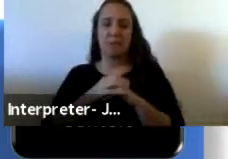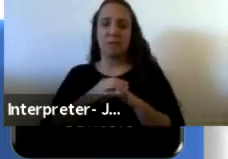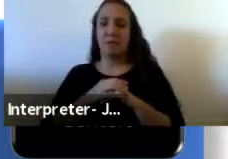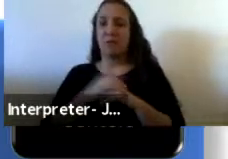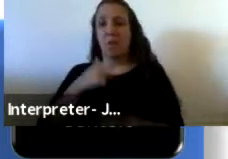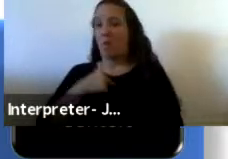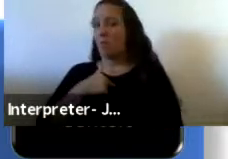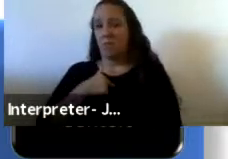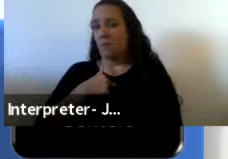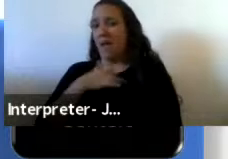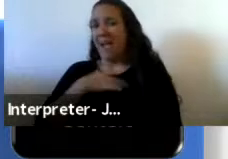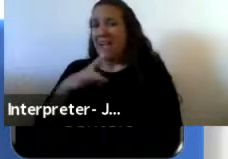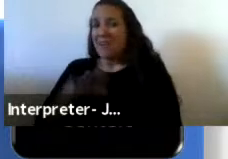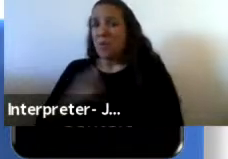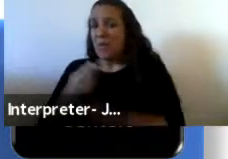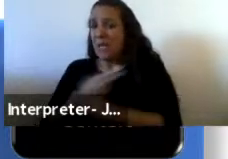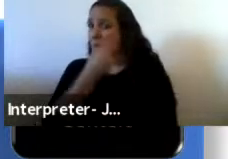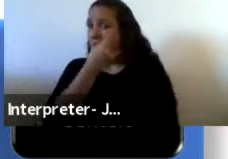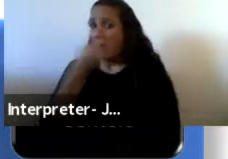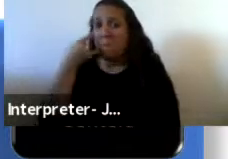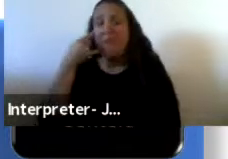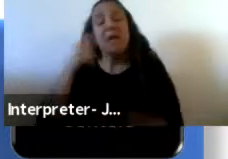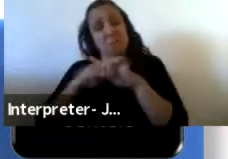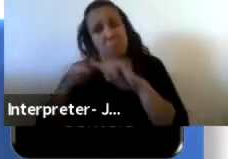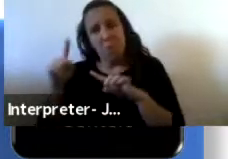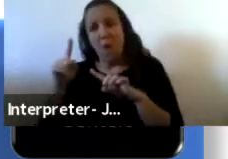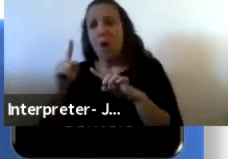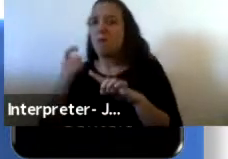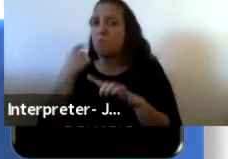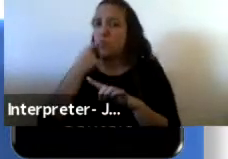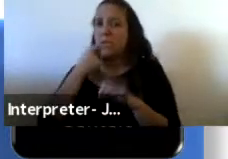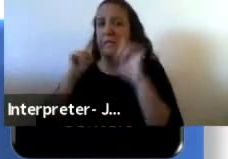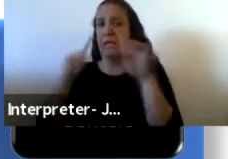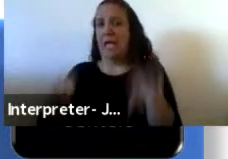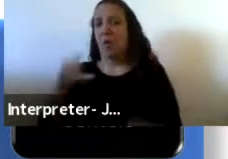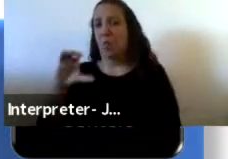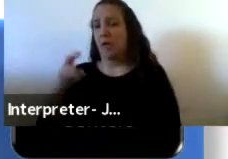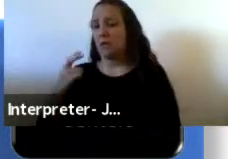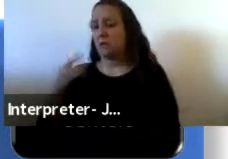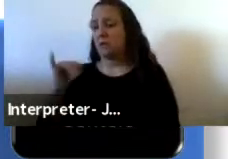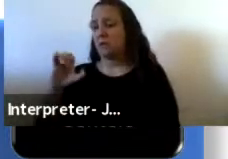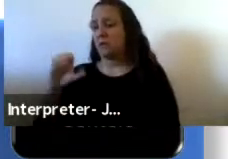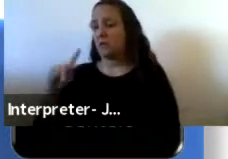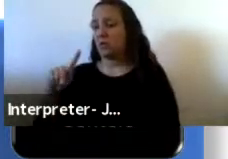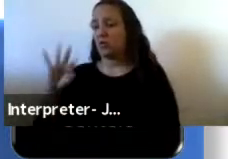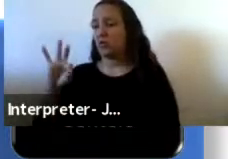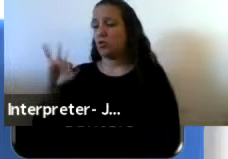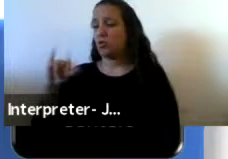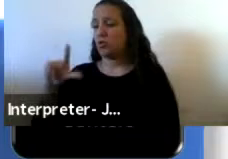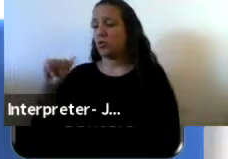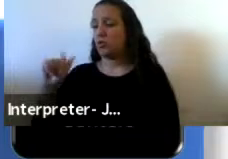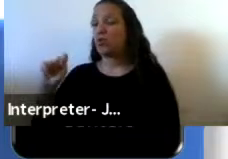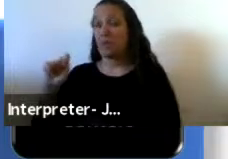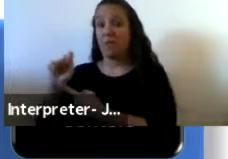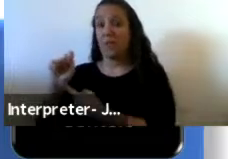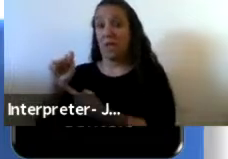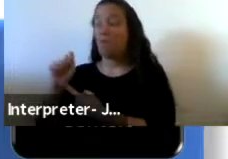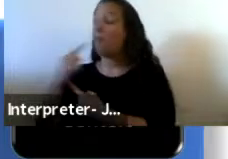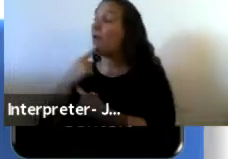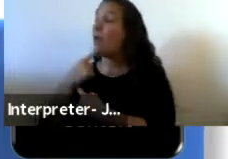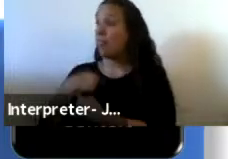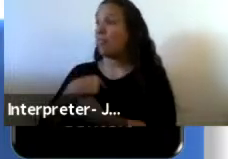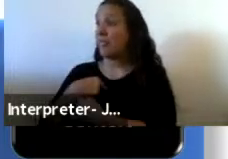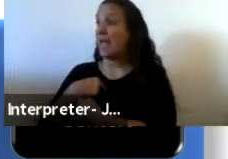out and wear masks and so forth. But the other day I went to Chick-fil-A and I went to the line and they said, please place your mask on as